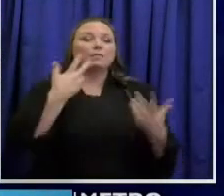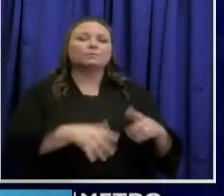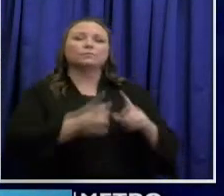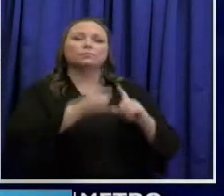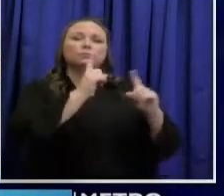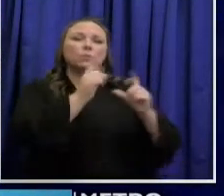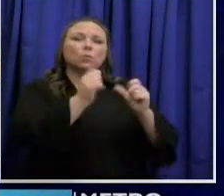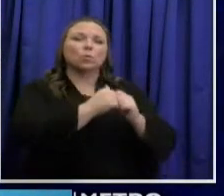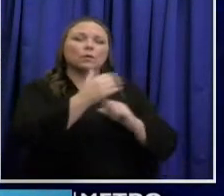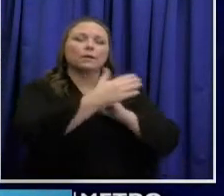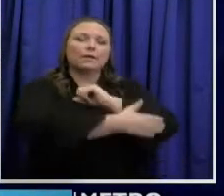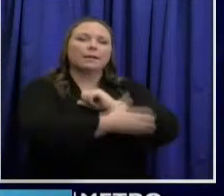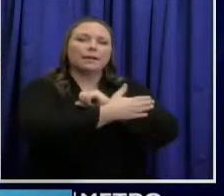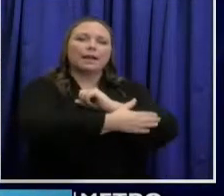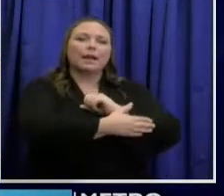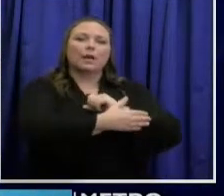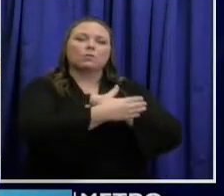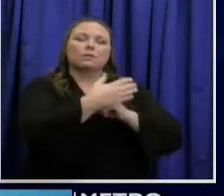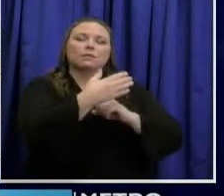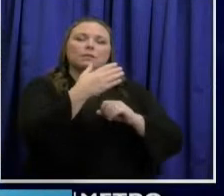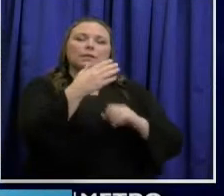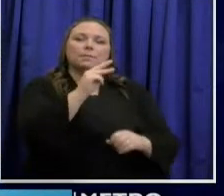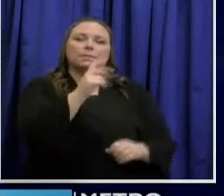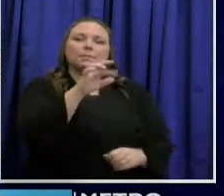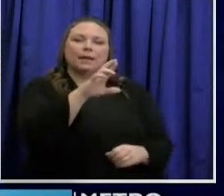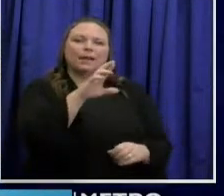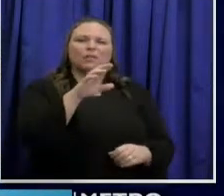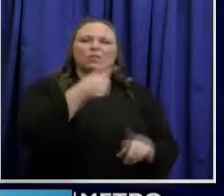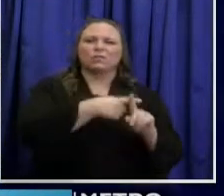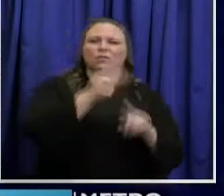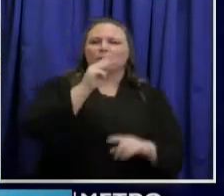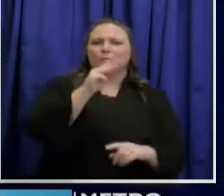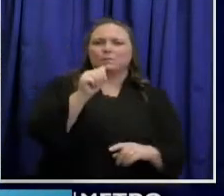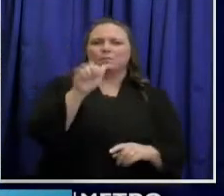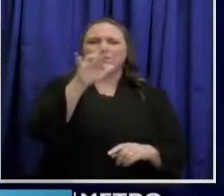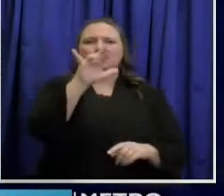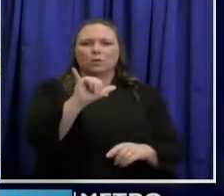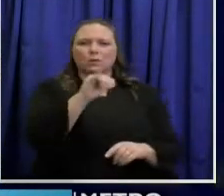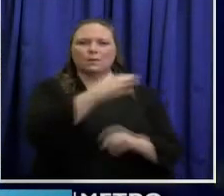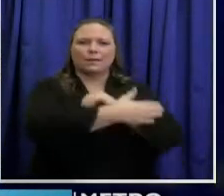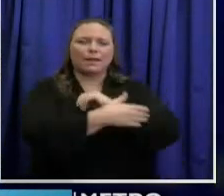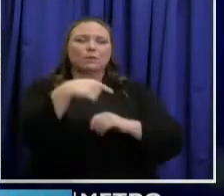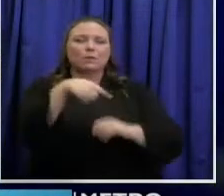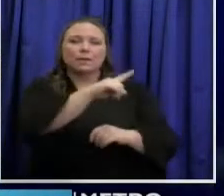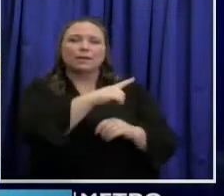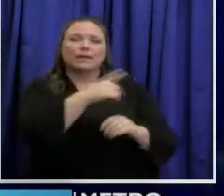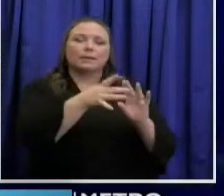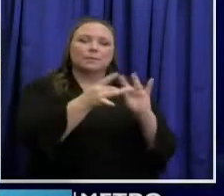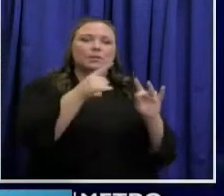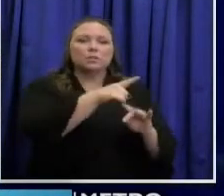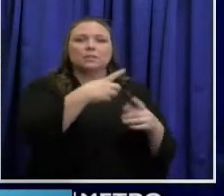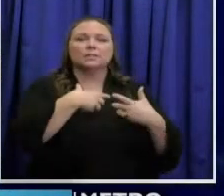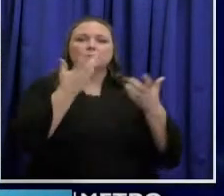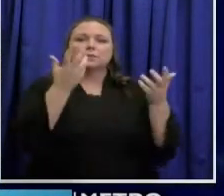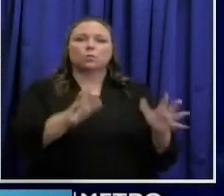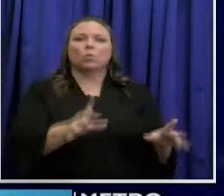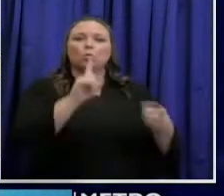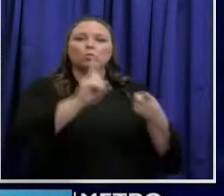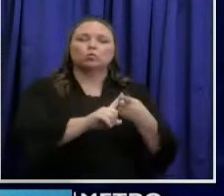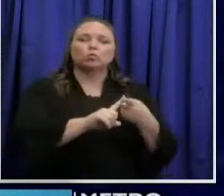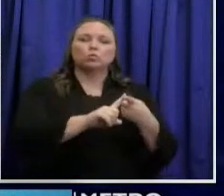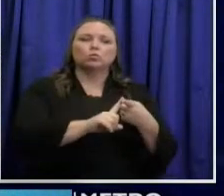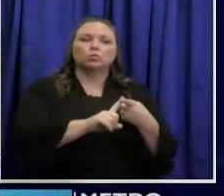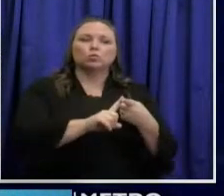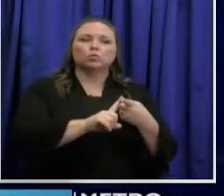the county mayor, Murray County Mayor Ogle yesterday. He mentioned that he has continued to not want to or